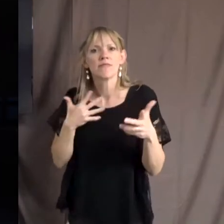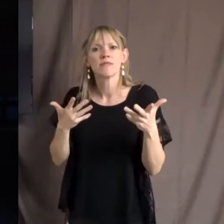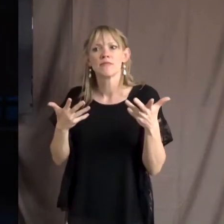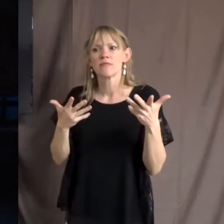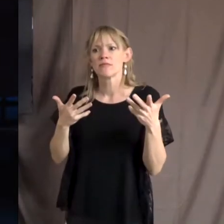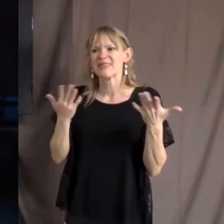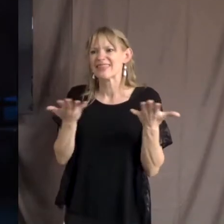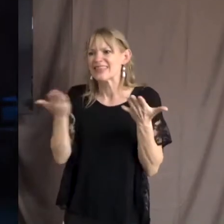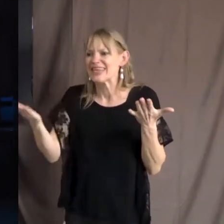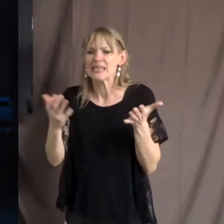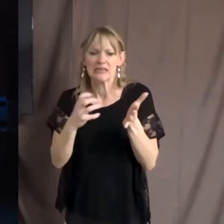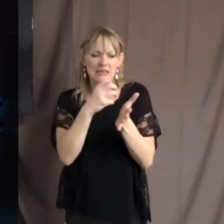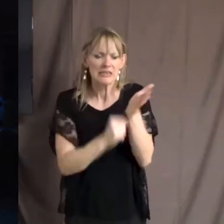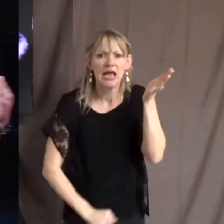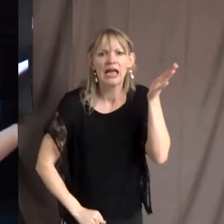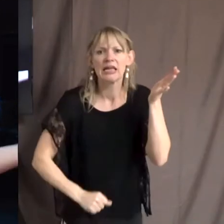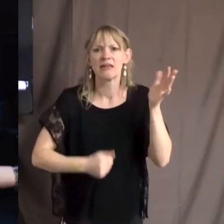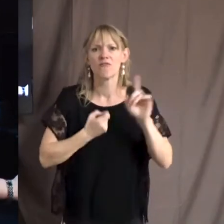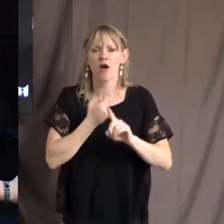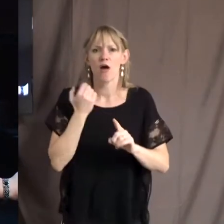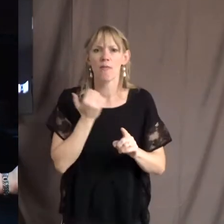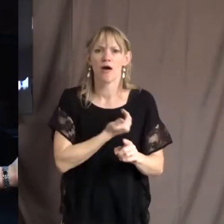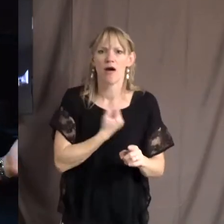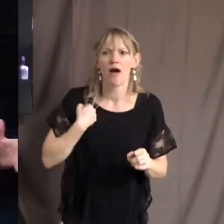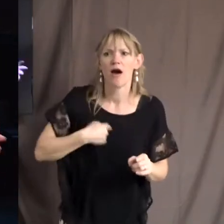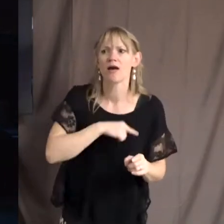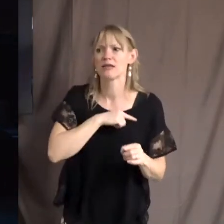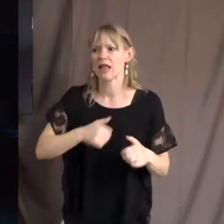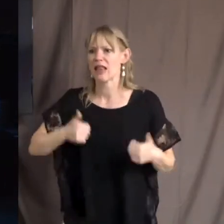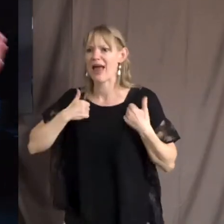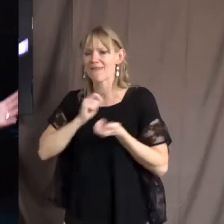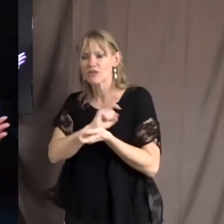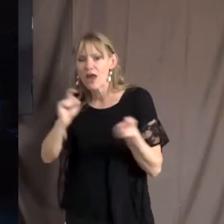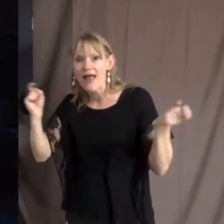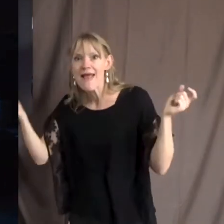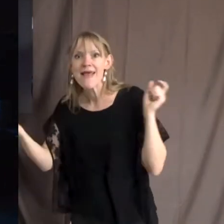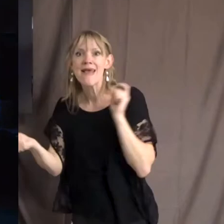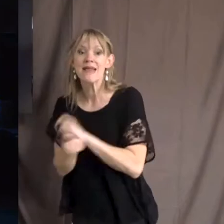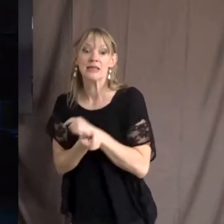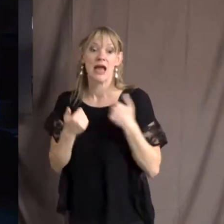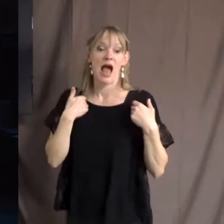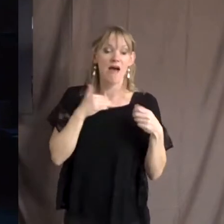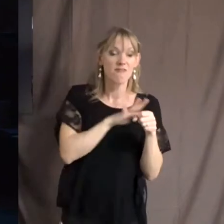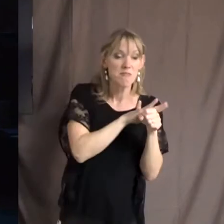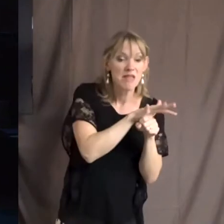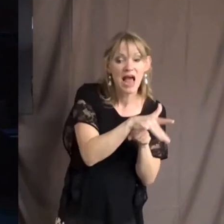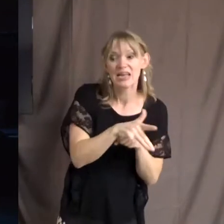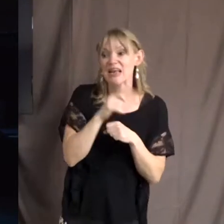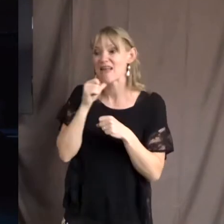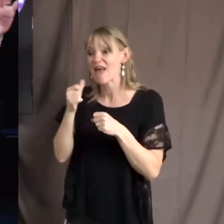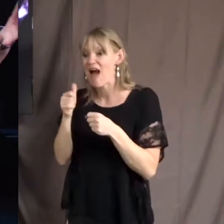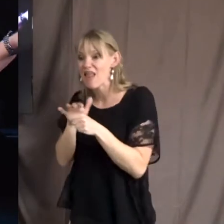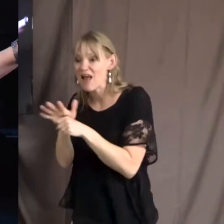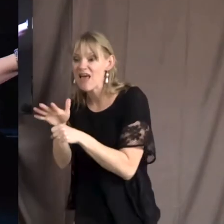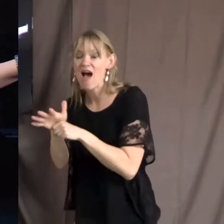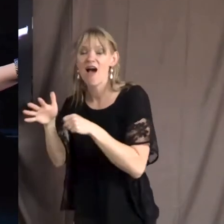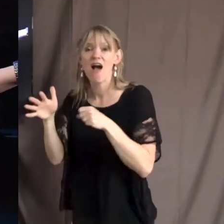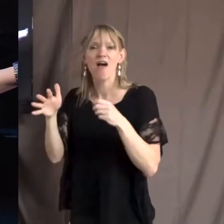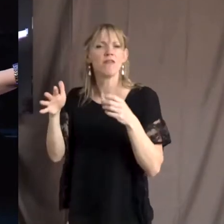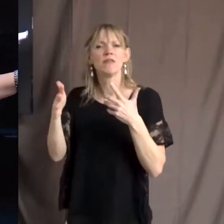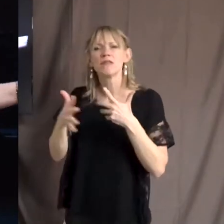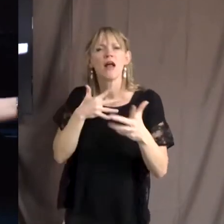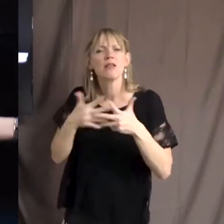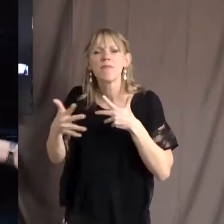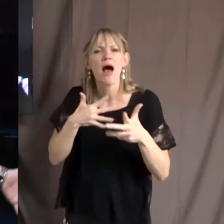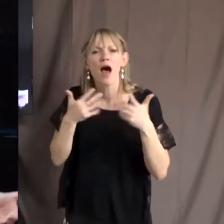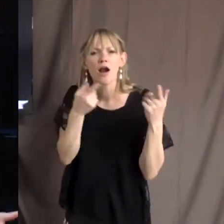from us, whether life changes dramatically, whether there's plenty or not, no matter what's going on at the surface